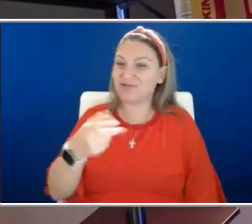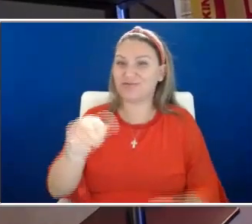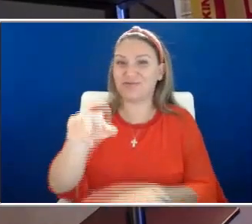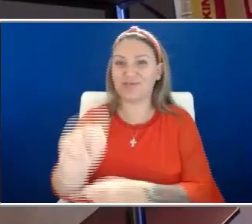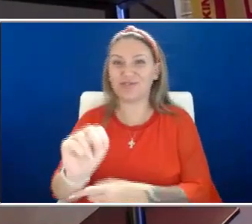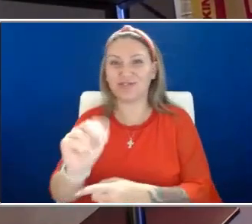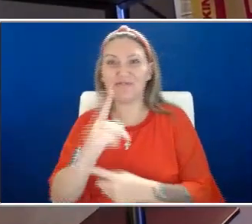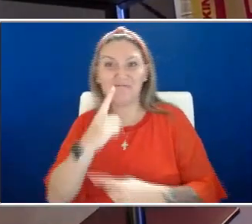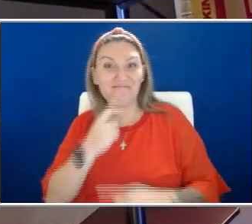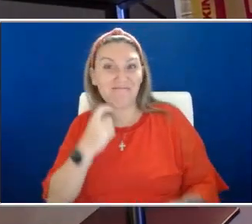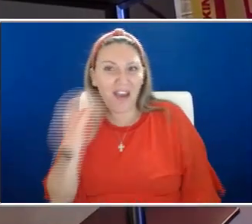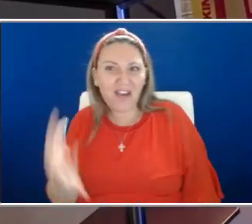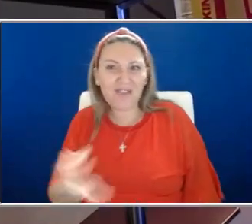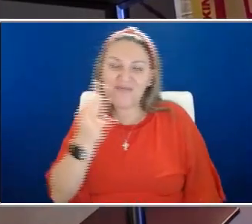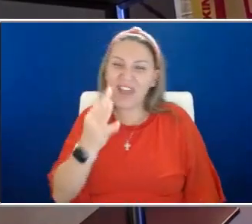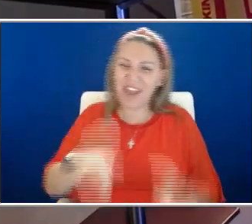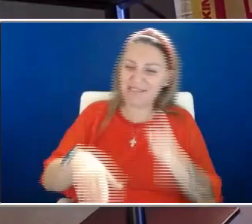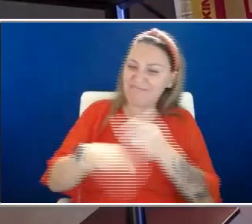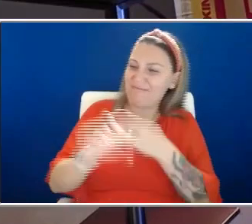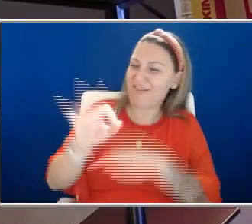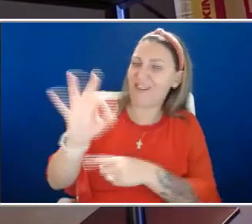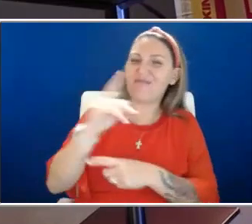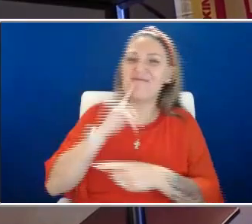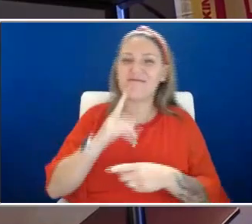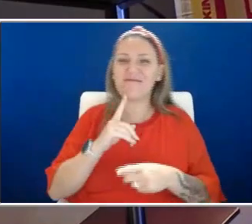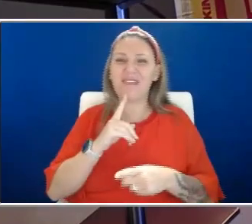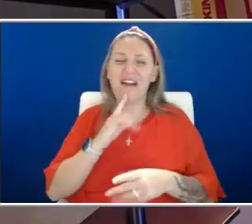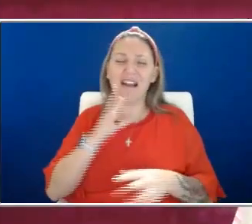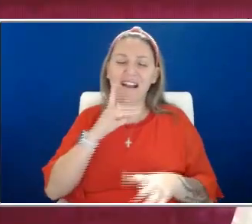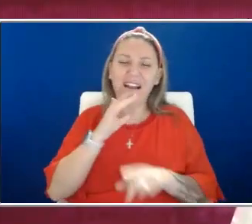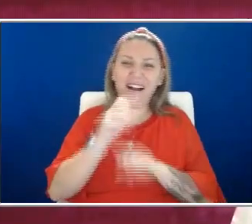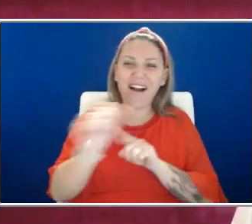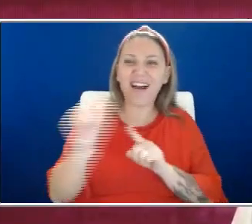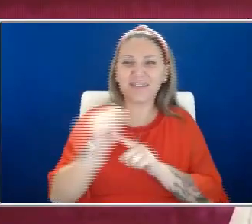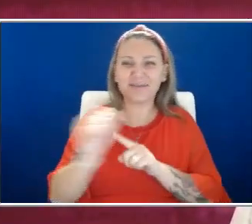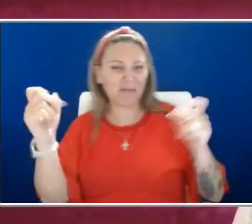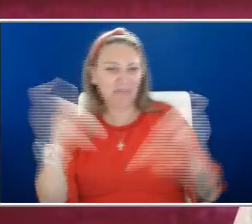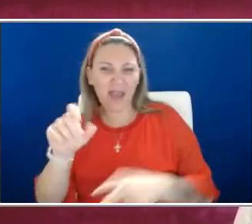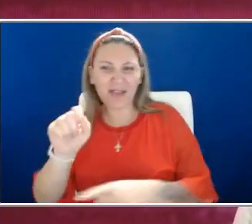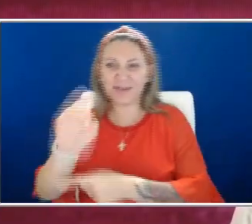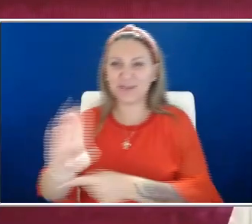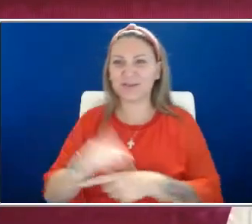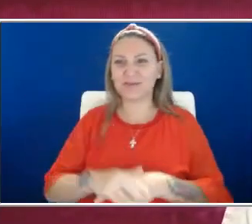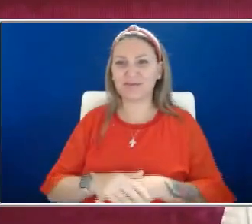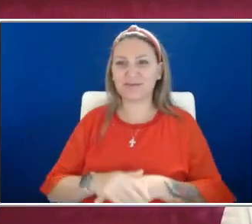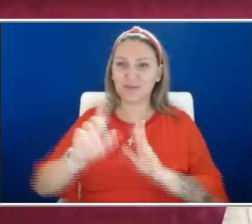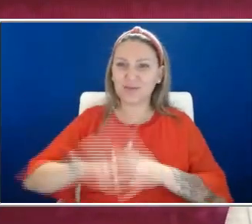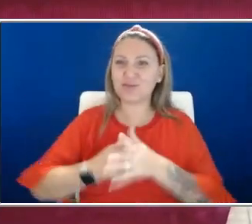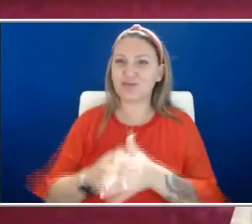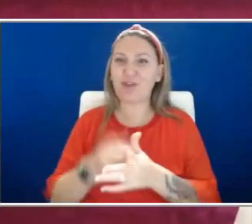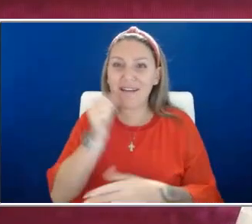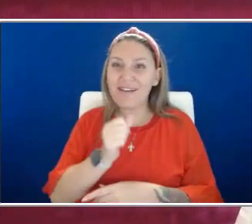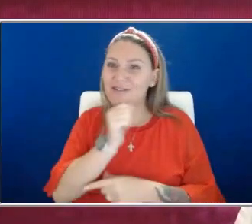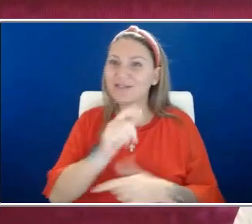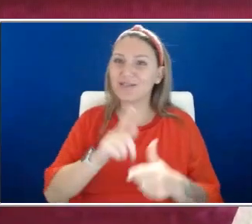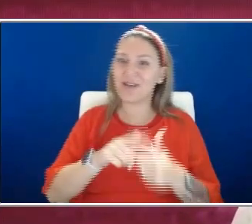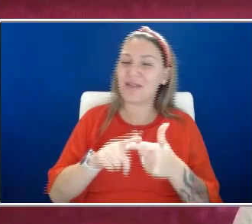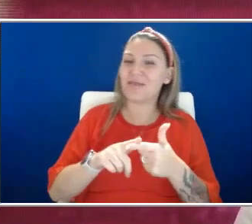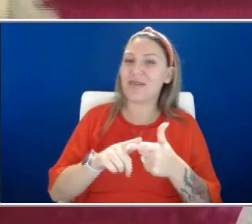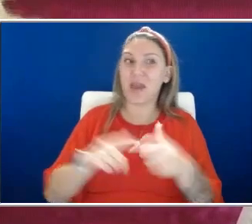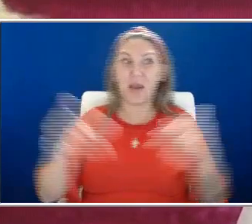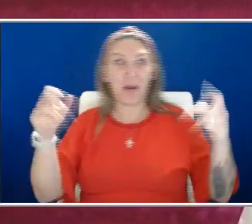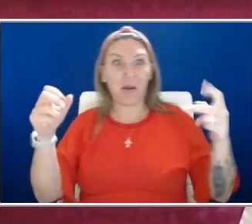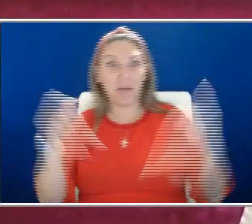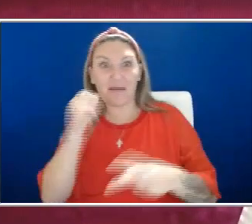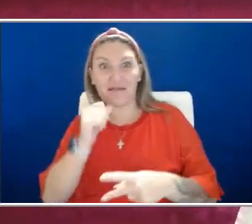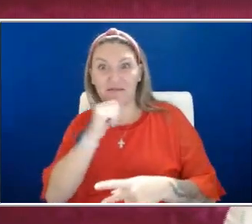Friday to kick off the awesome run back to a Super Bowl. We're going to start it in Arizona week 1 and hopefully end up back in Arizona for the Super Bowl. And you brought a